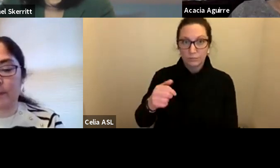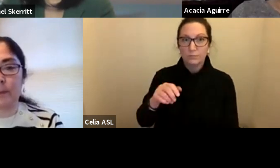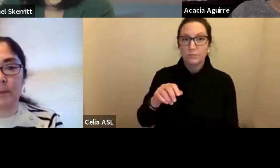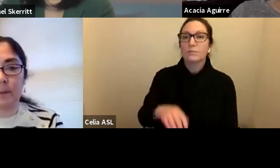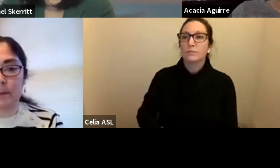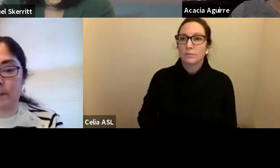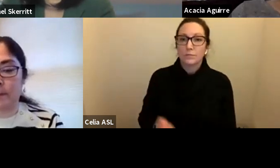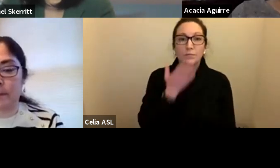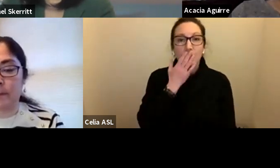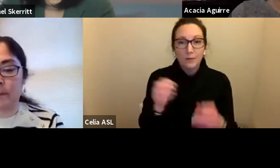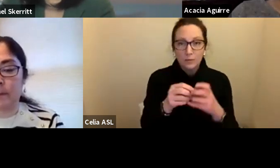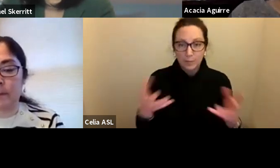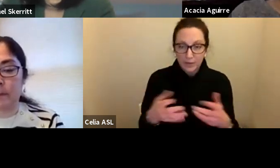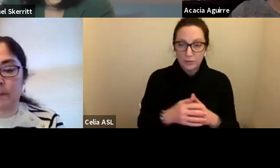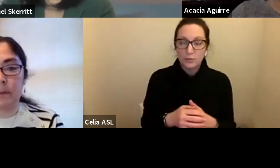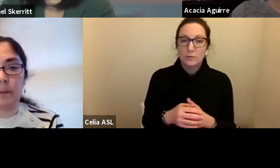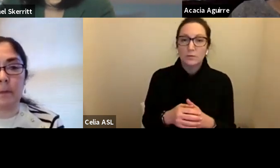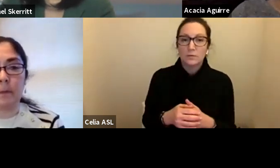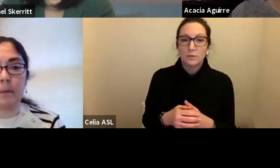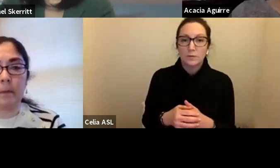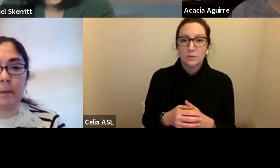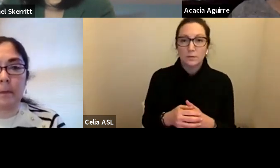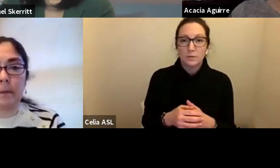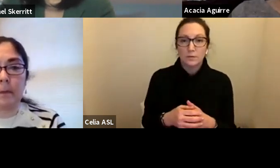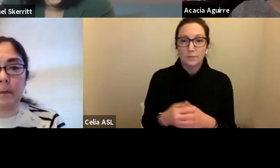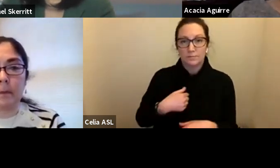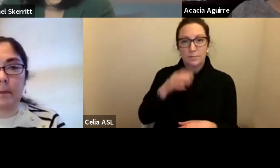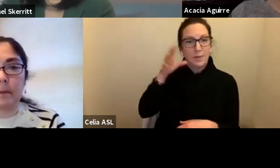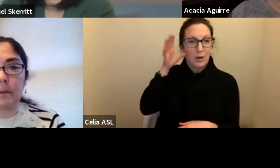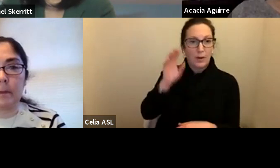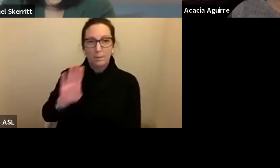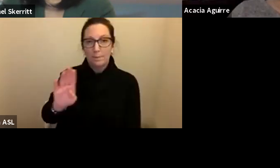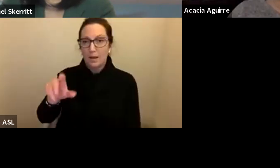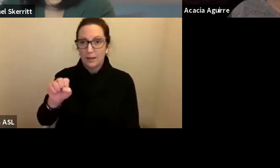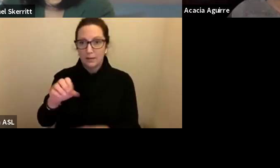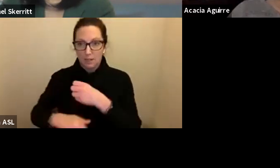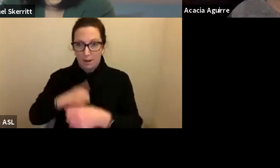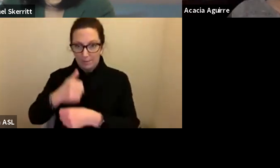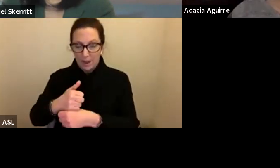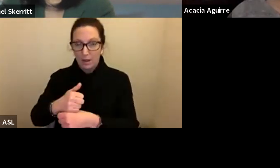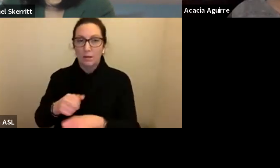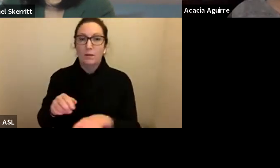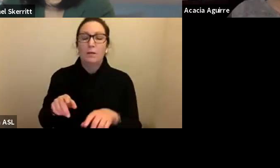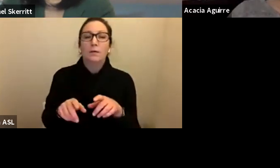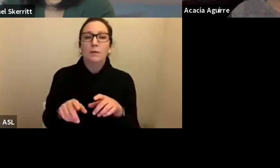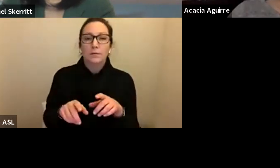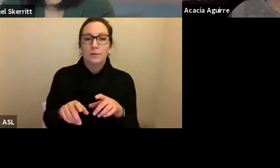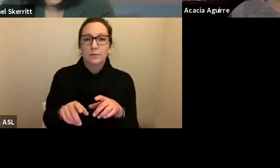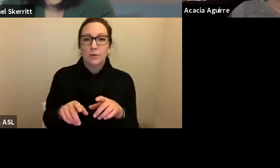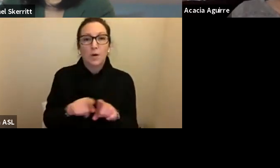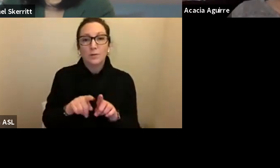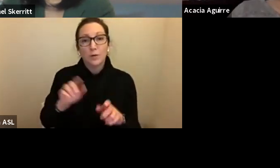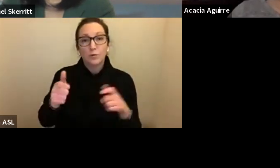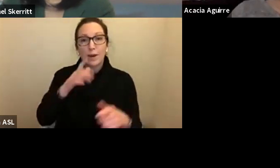great. Thank you so much. As the parent of a BLS alumna, as well as a grandparent